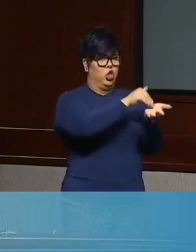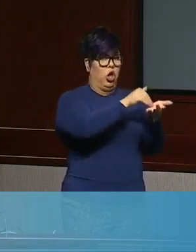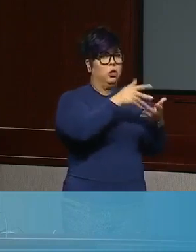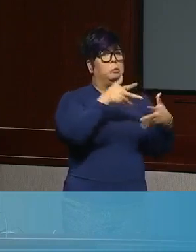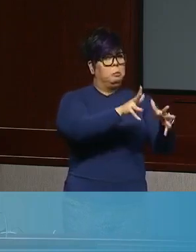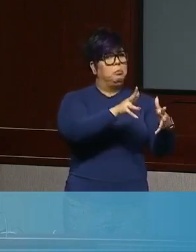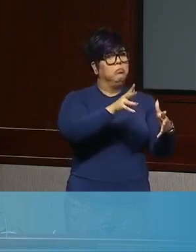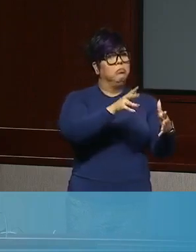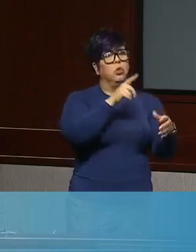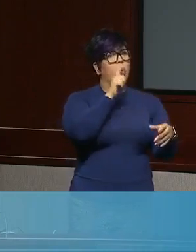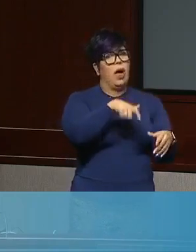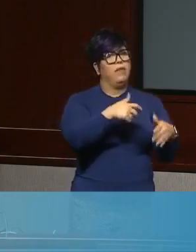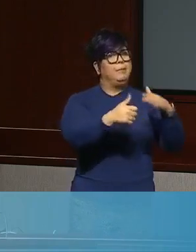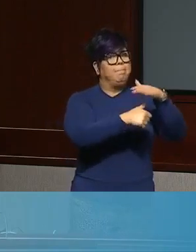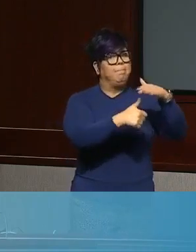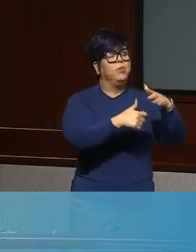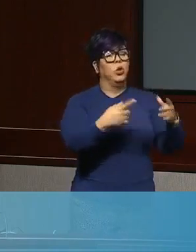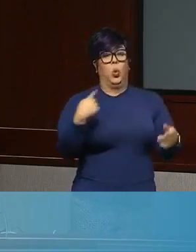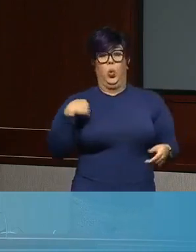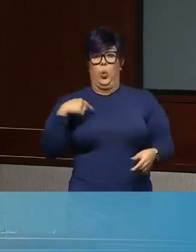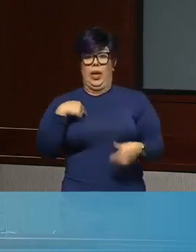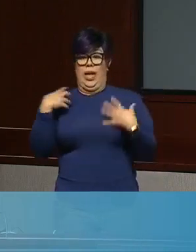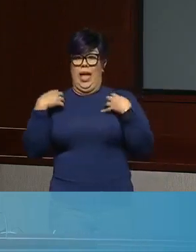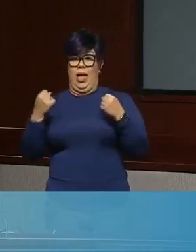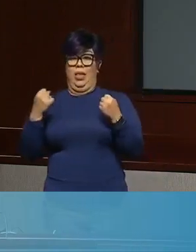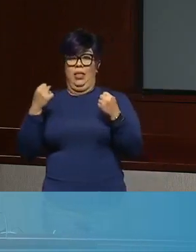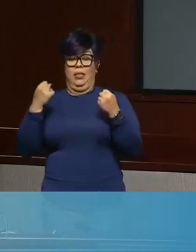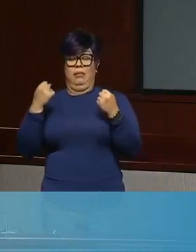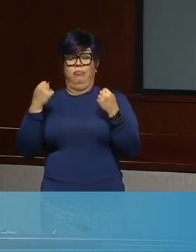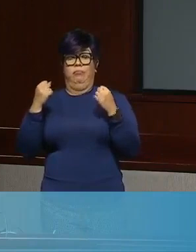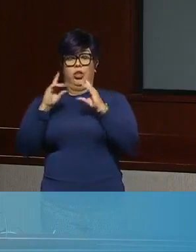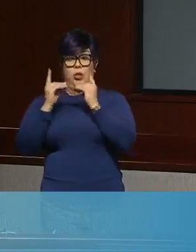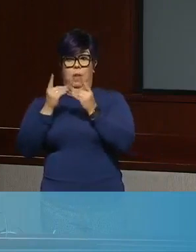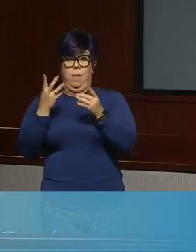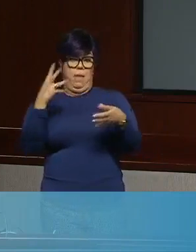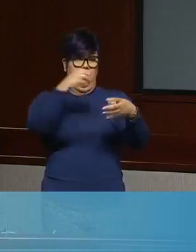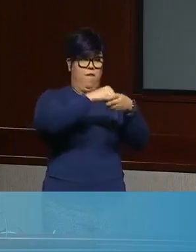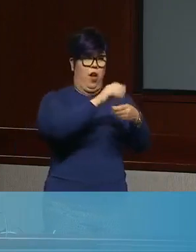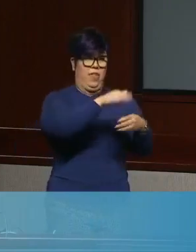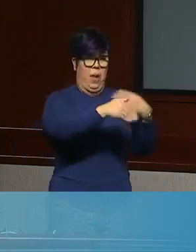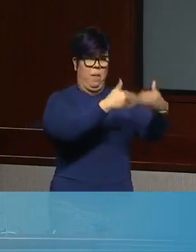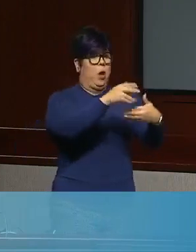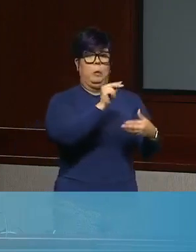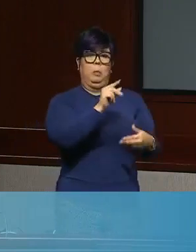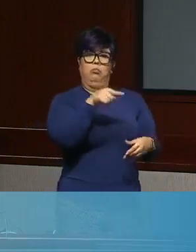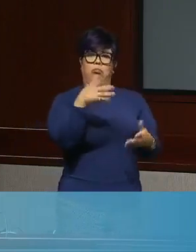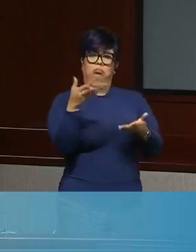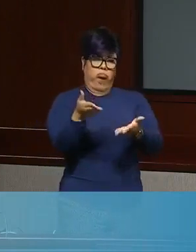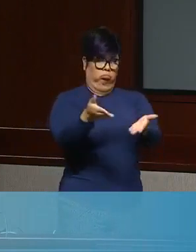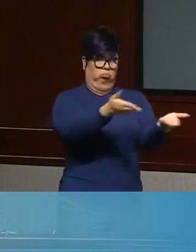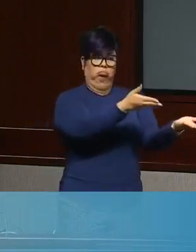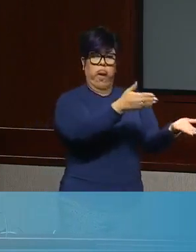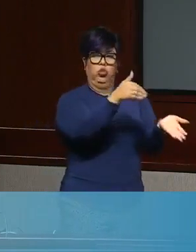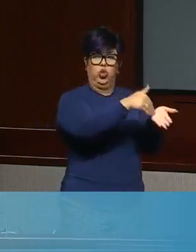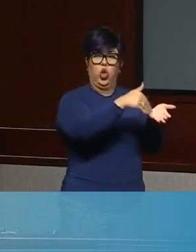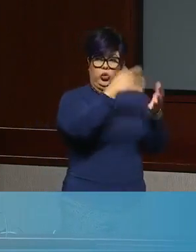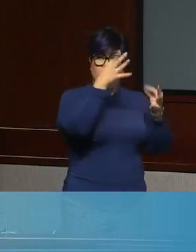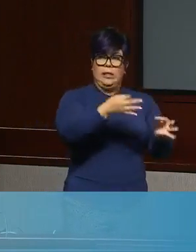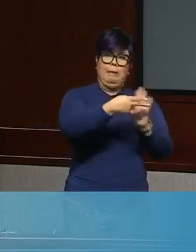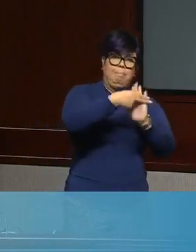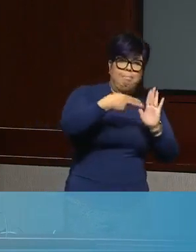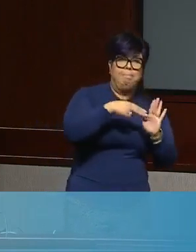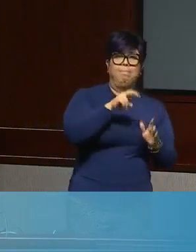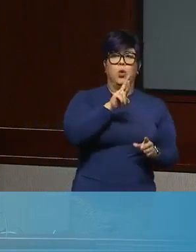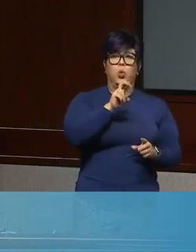health department are not part of that decision-making process, we are entering them as presumed recovered